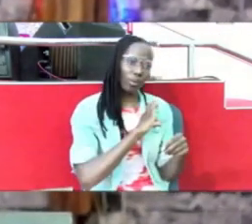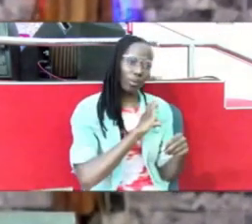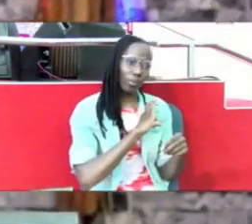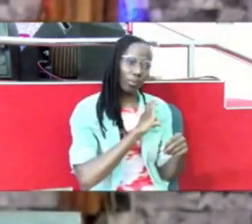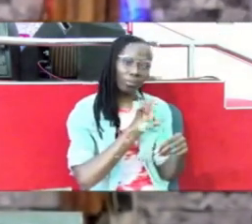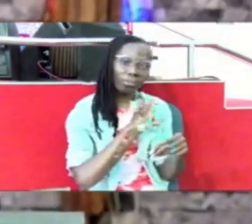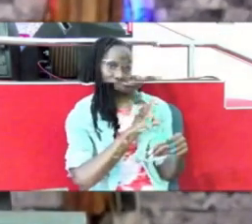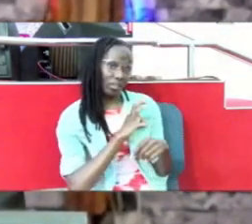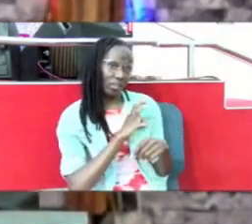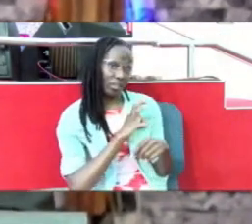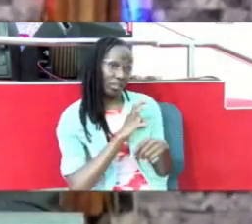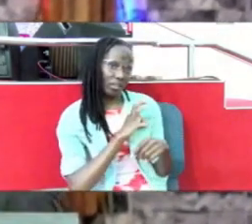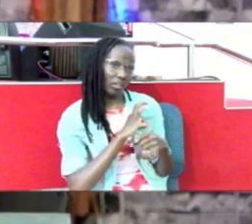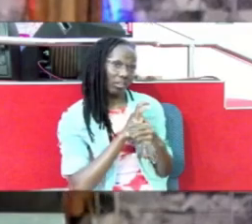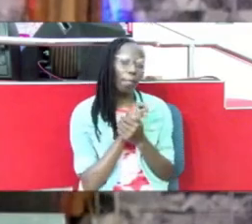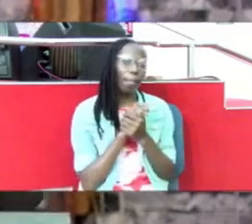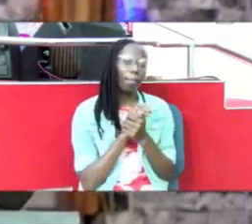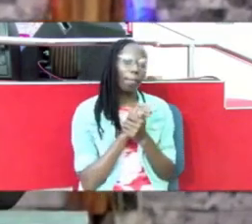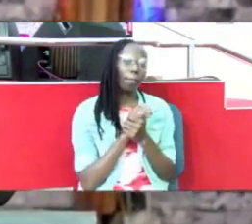wapo wa manufaa,